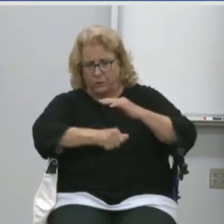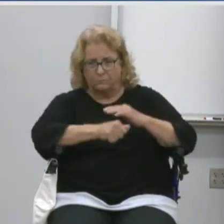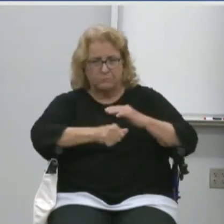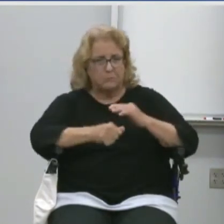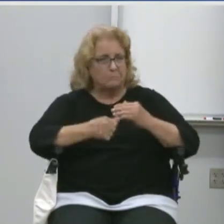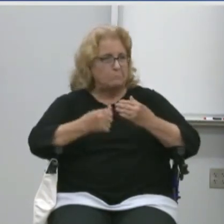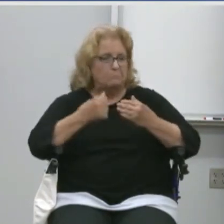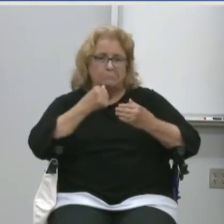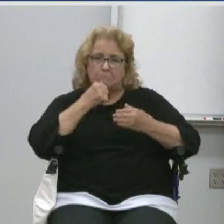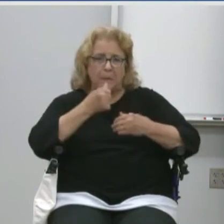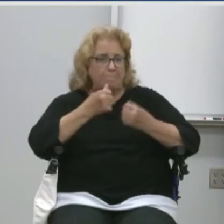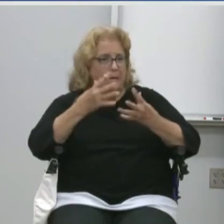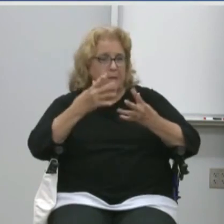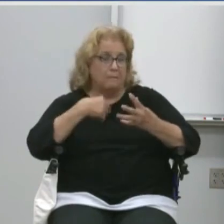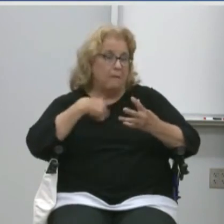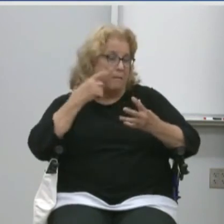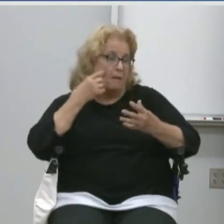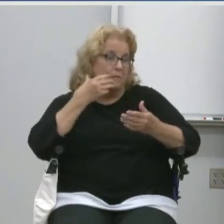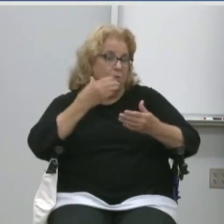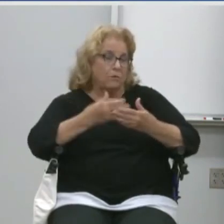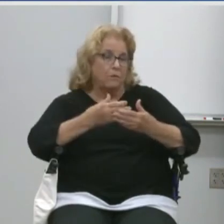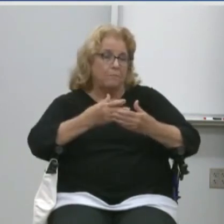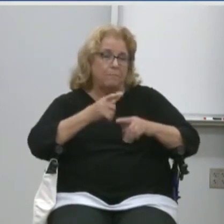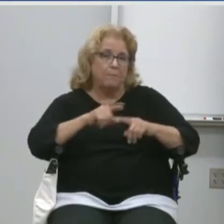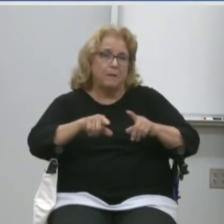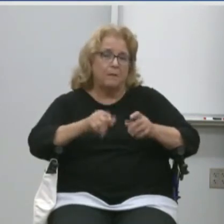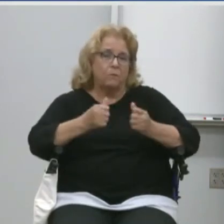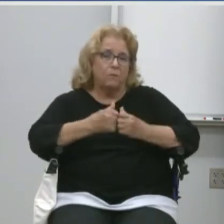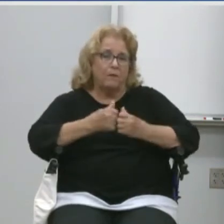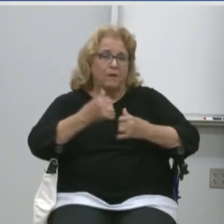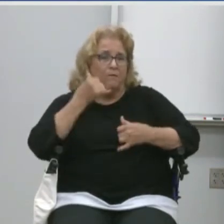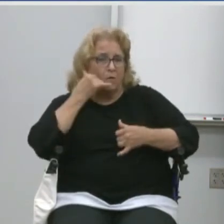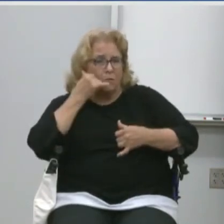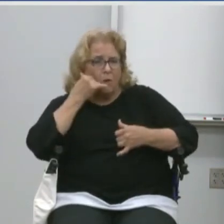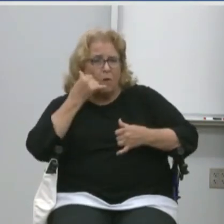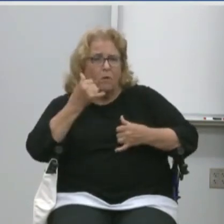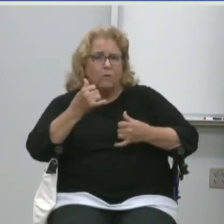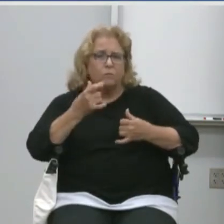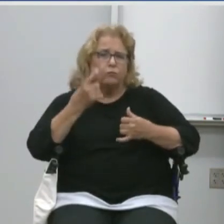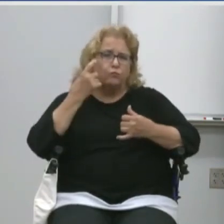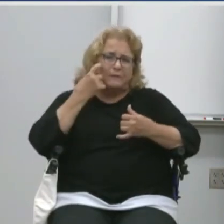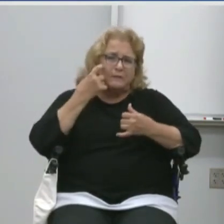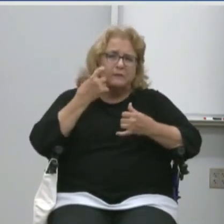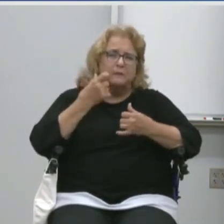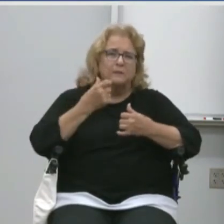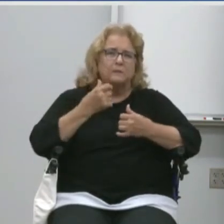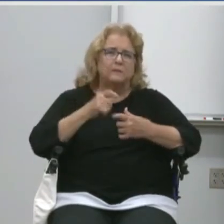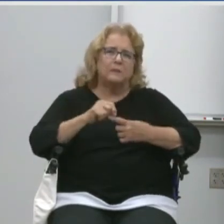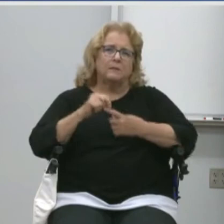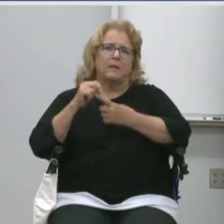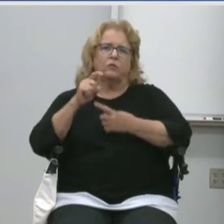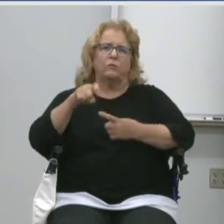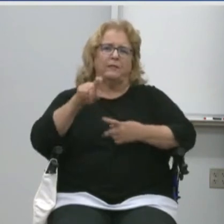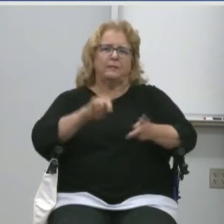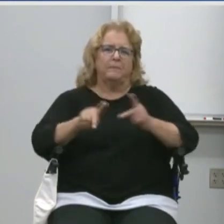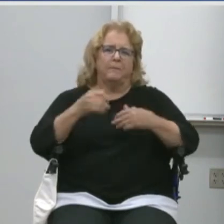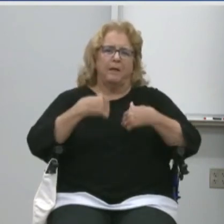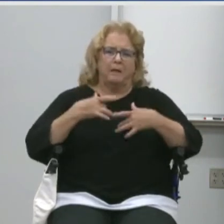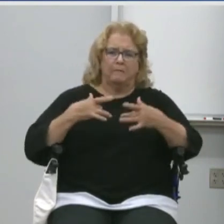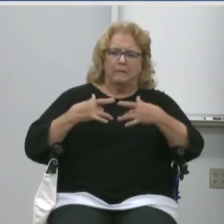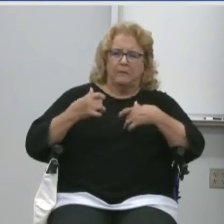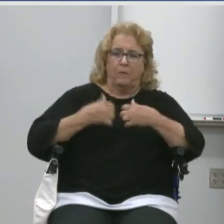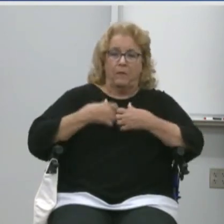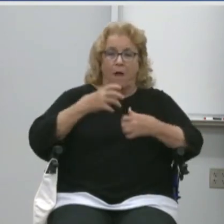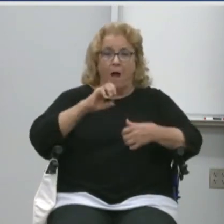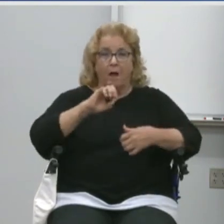minimal, which I think is a good thing. But with the phone calls we've been getting from a lot of our special needs clients who have concerns with